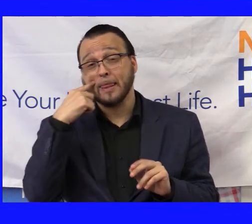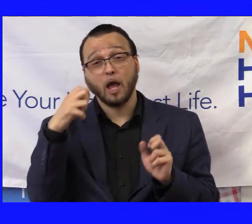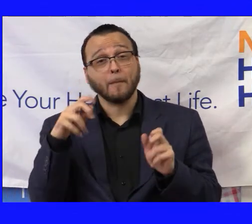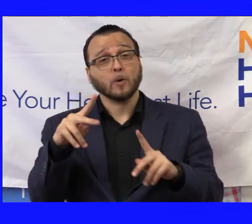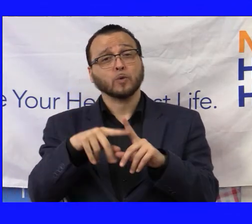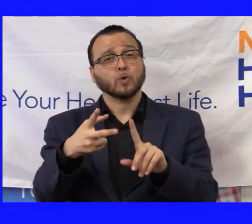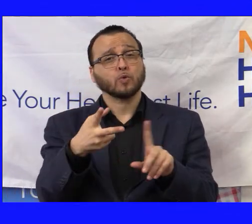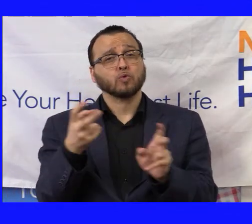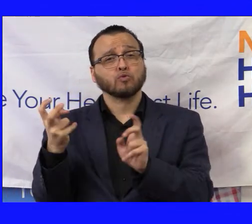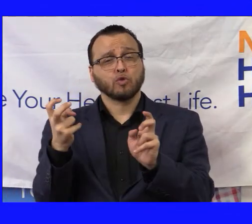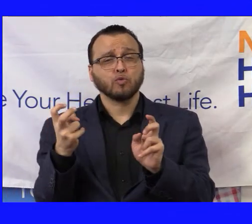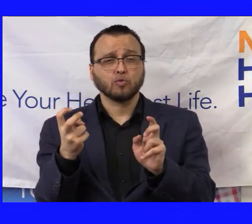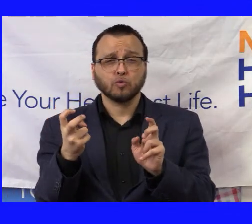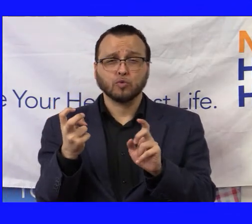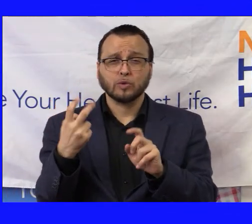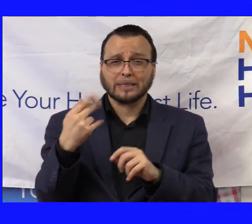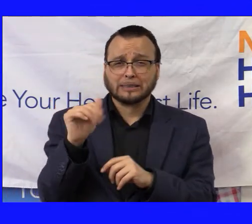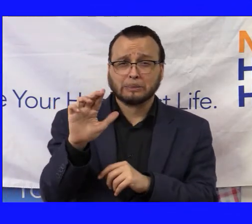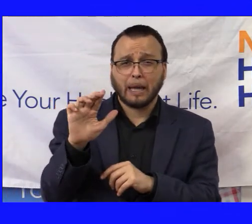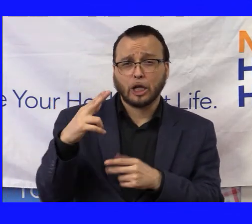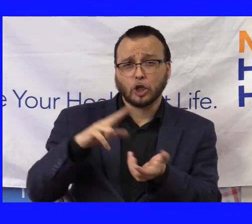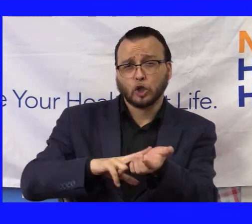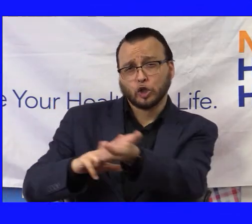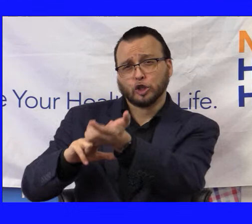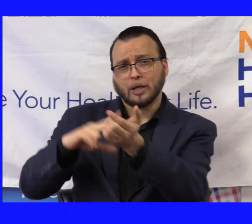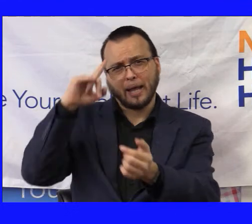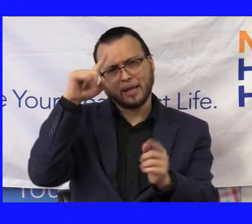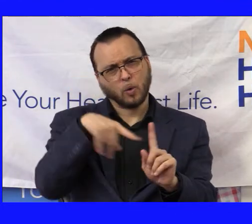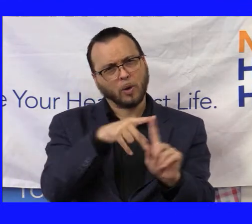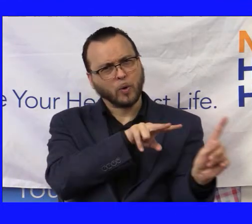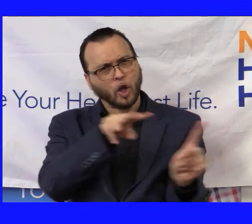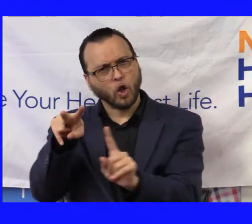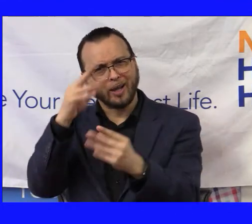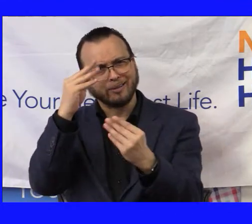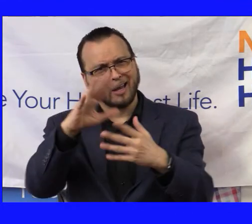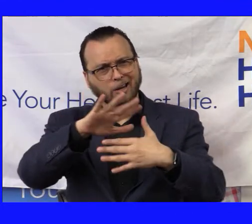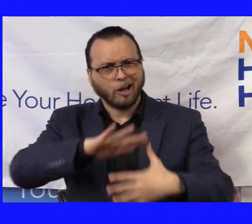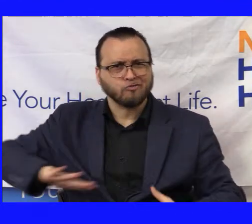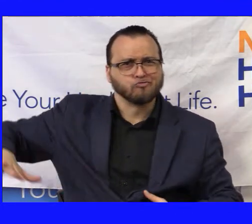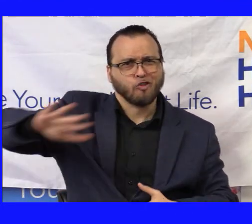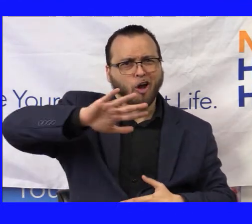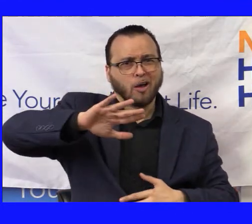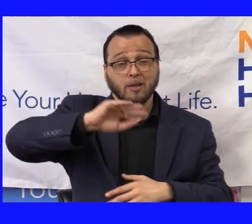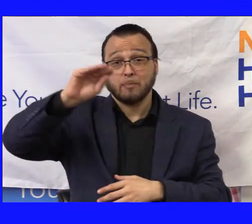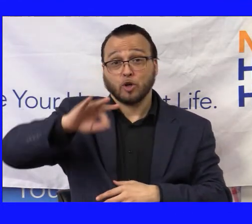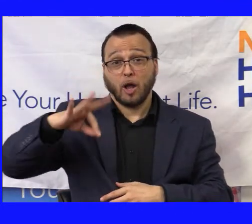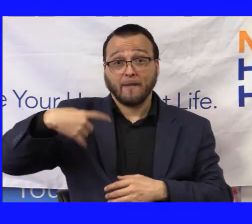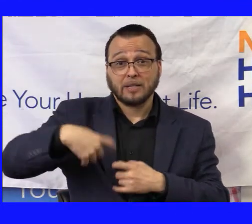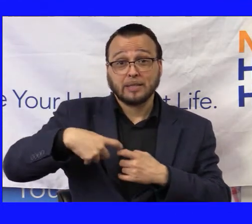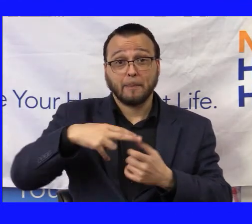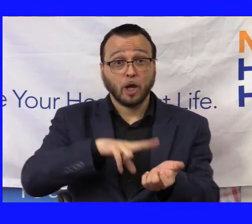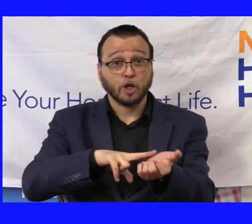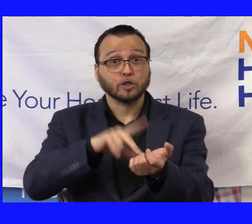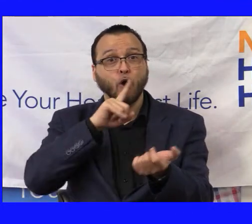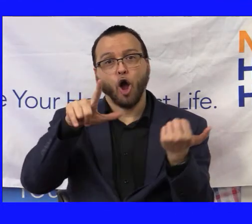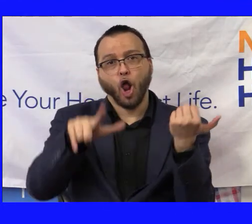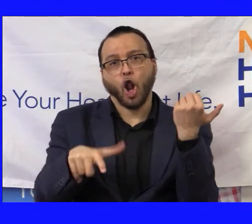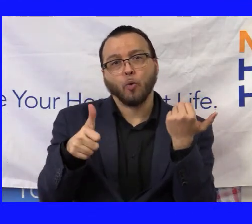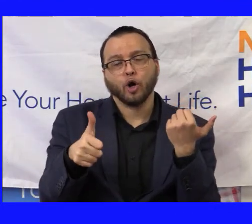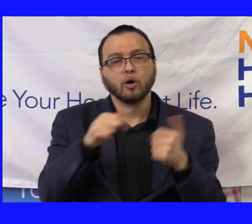Hispanic nurses. I think when we look at data across the board, the percentage of Hispanic nurses are lower,